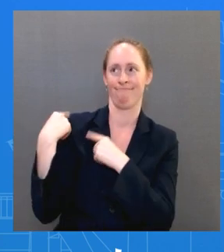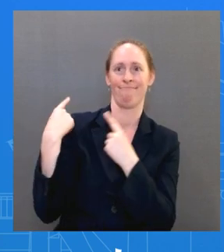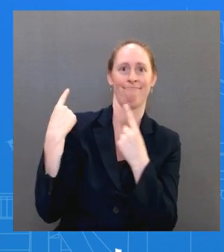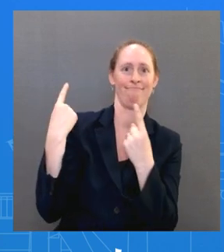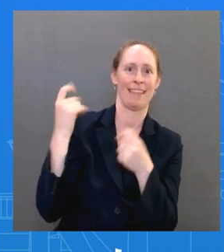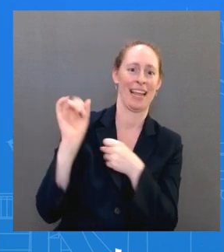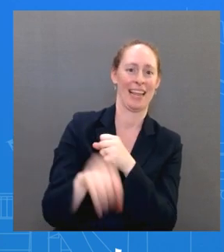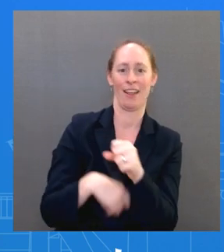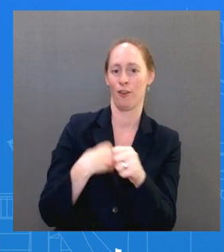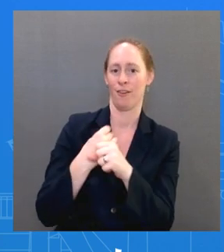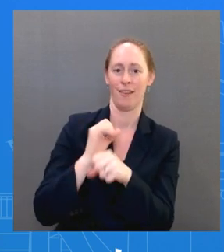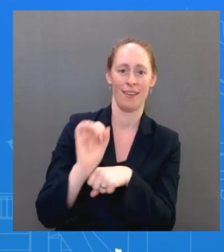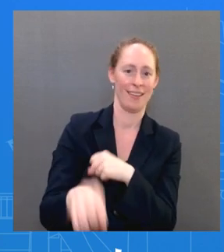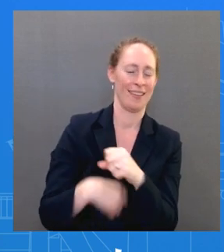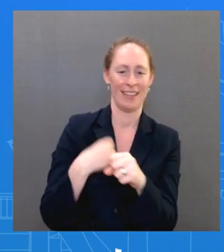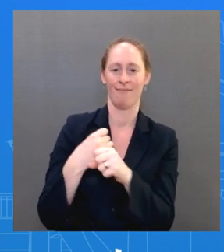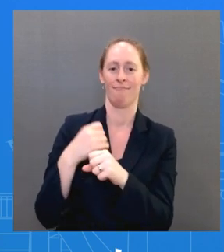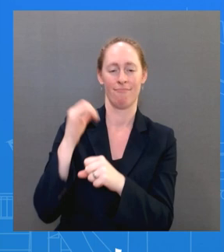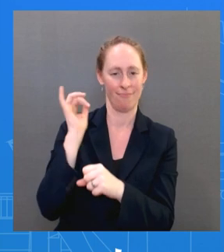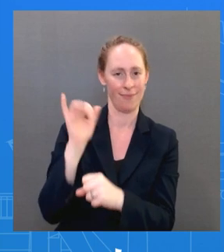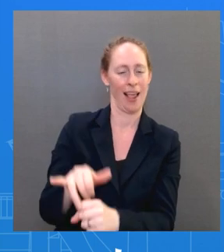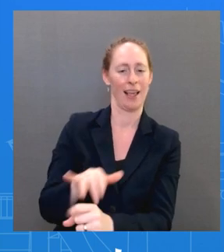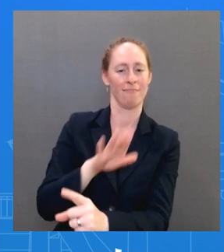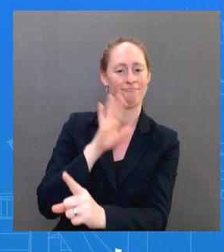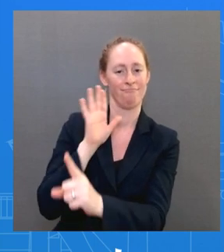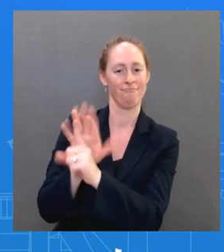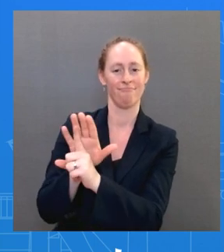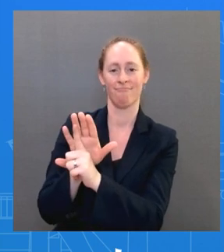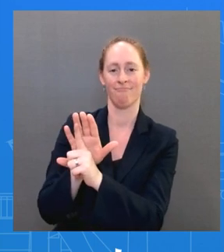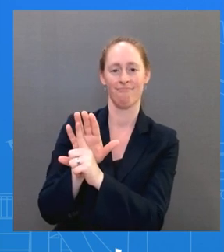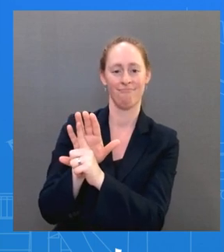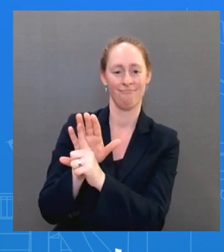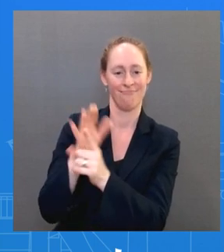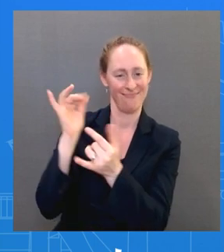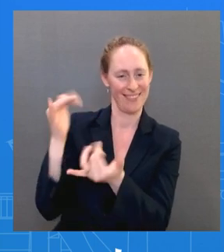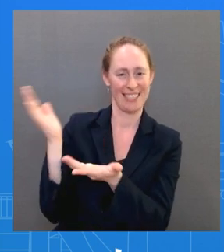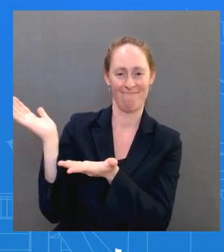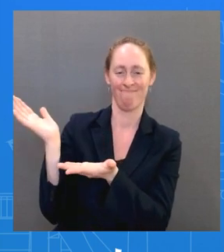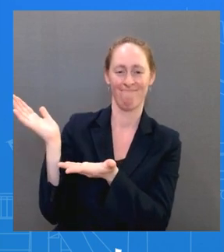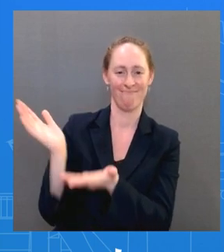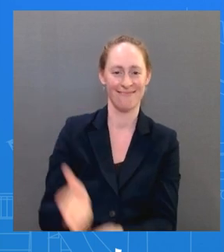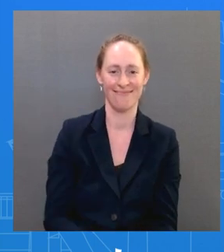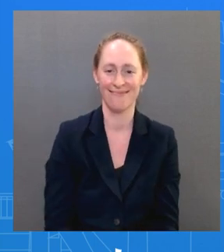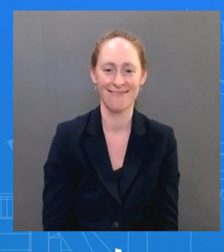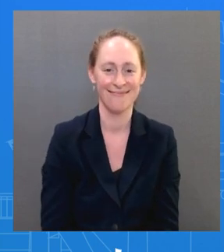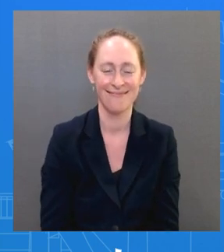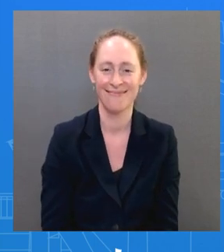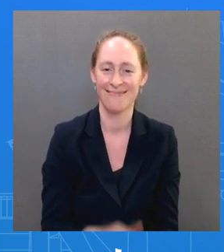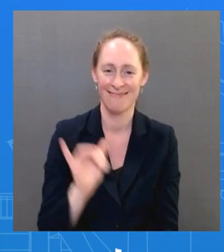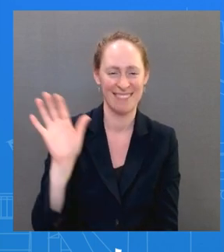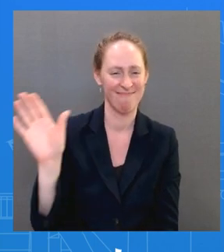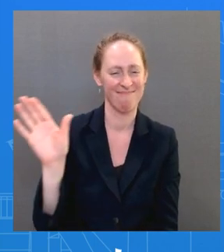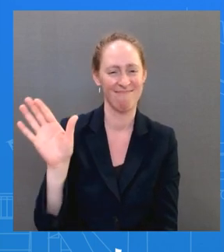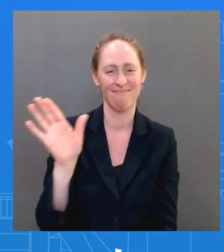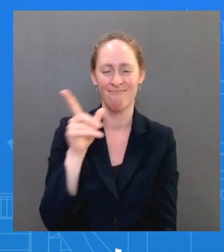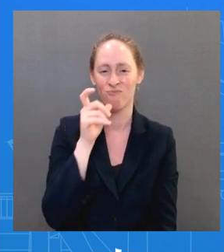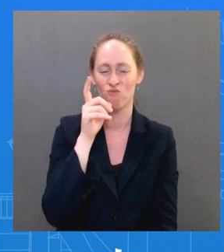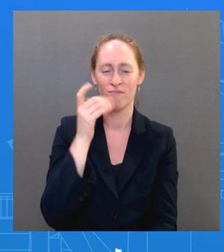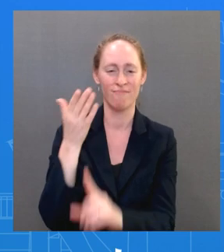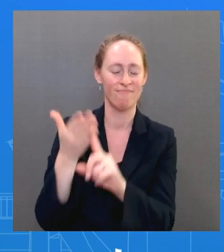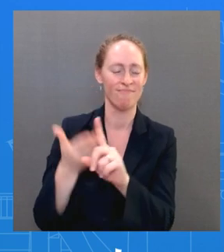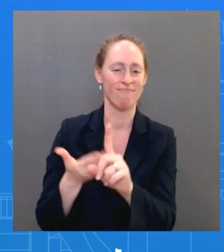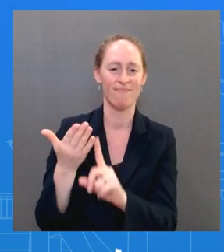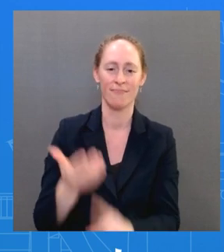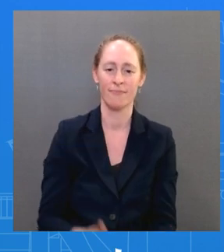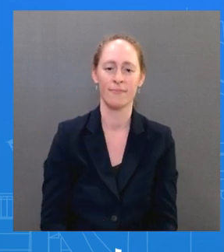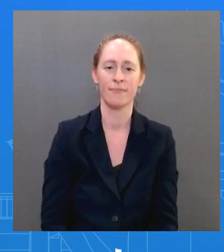Biden. And the reason why he has done the work that he has done since he walked into this administration on making sure that there